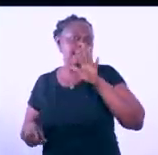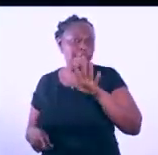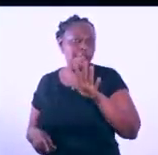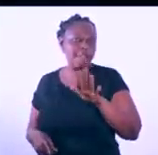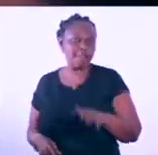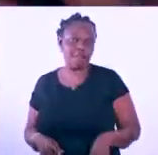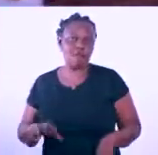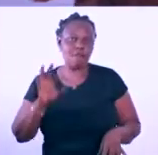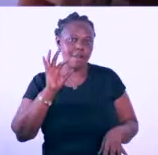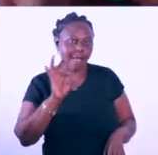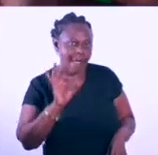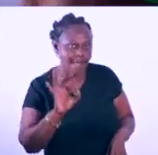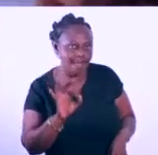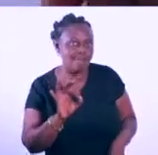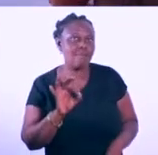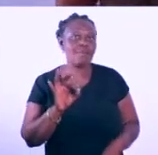9,